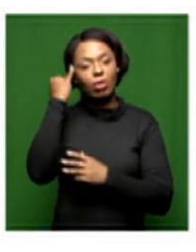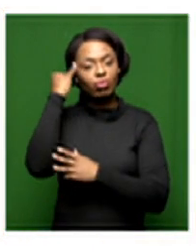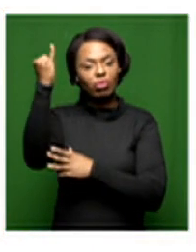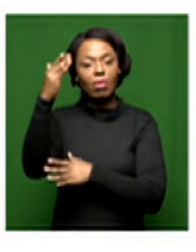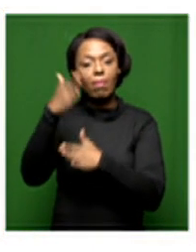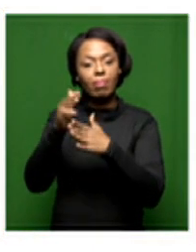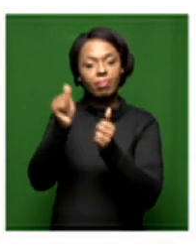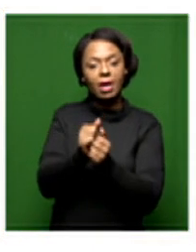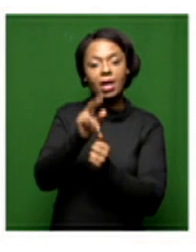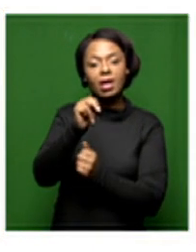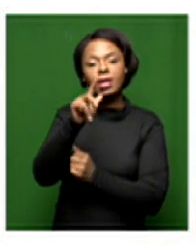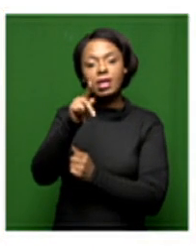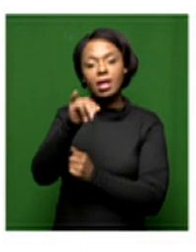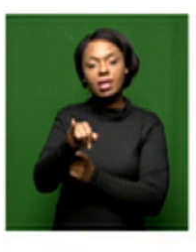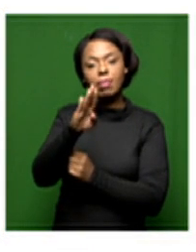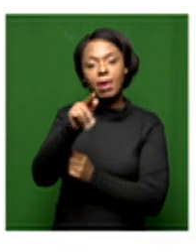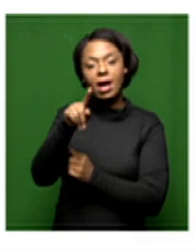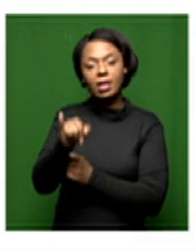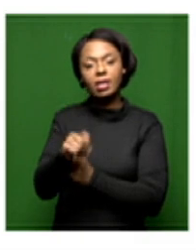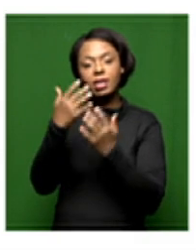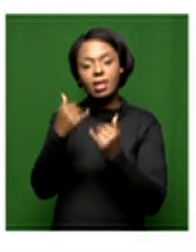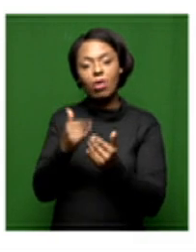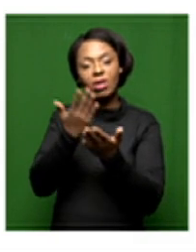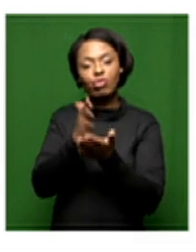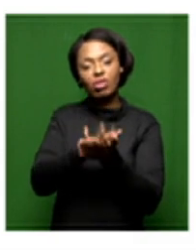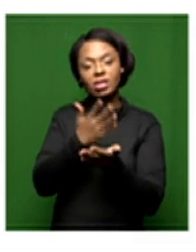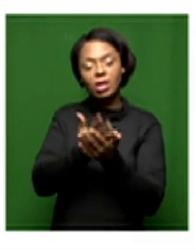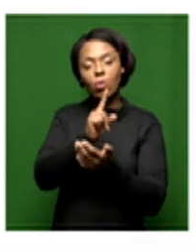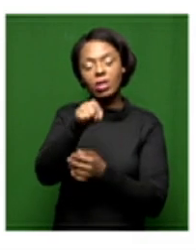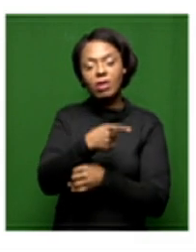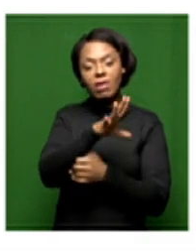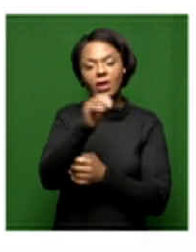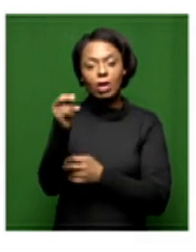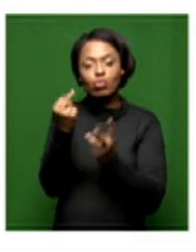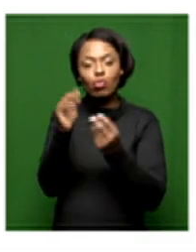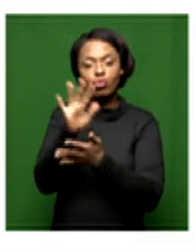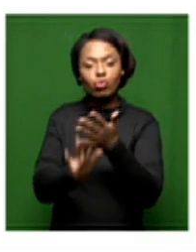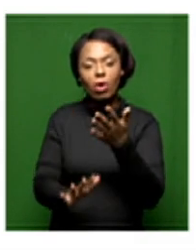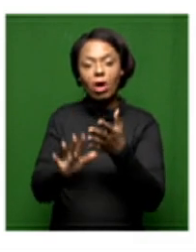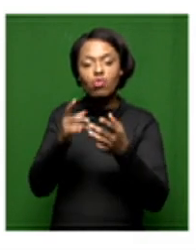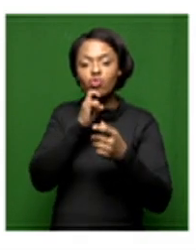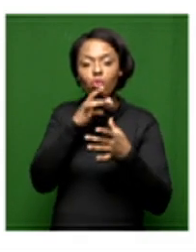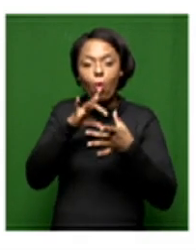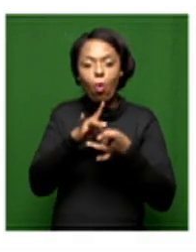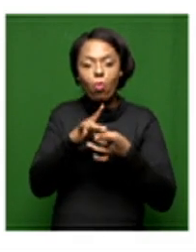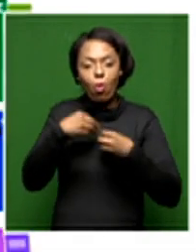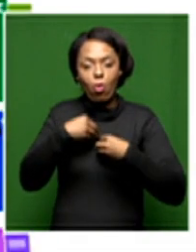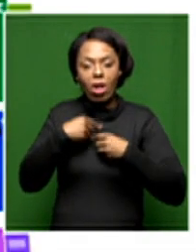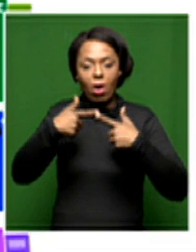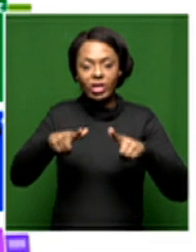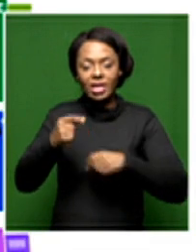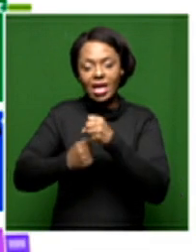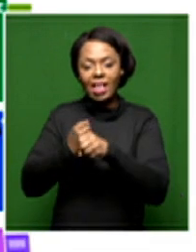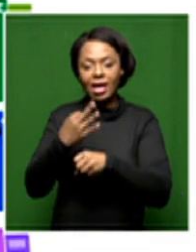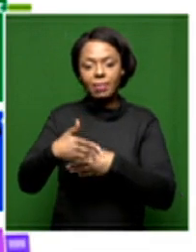which has set a goal to create and translate 1,500 new stories for children in their own home languages over the next 3 years.